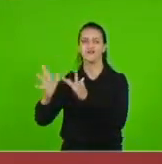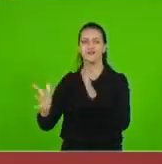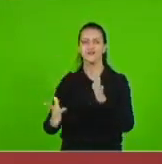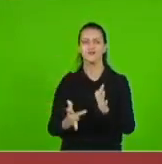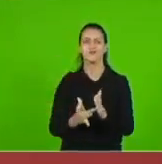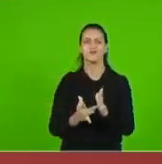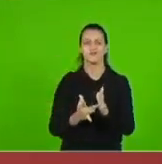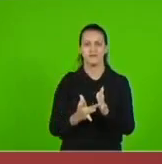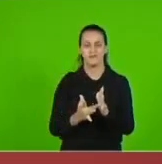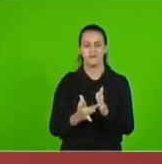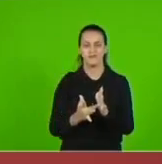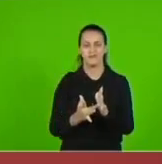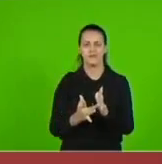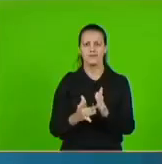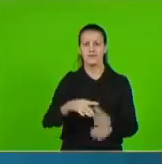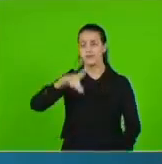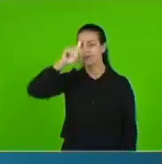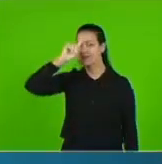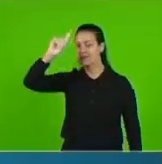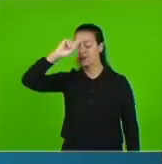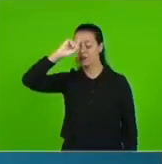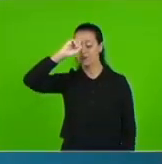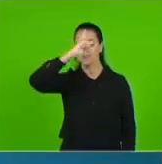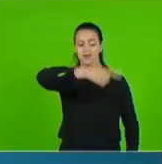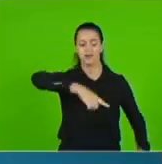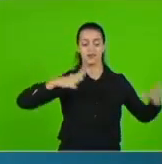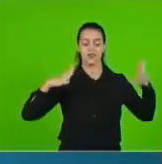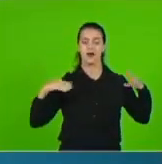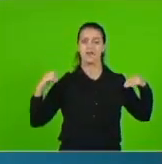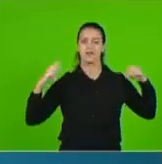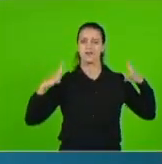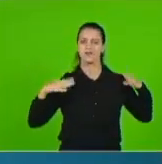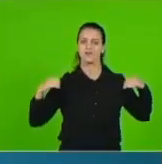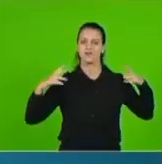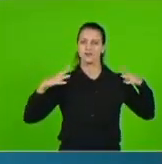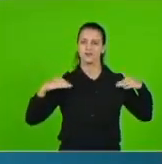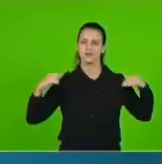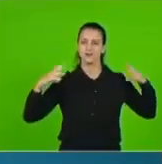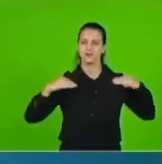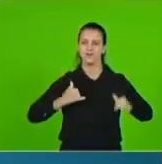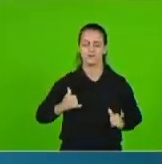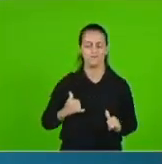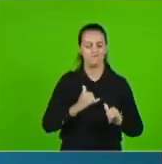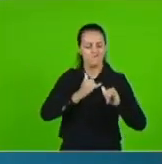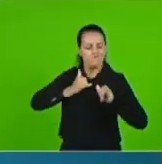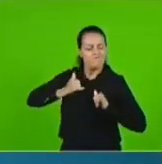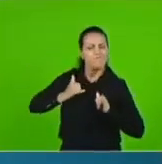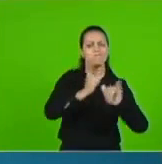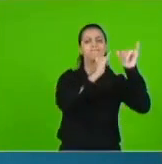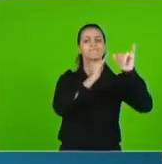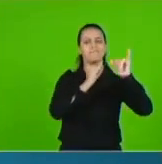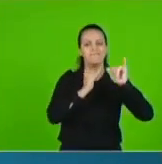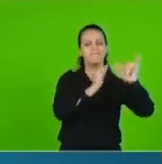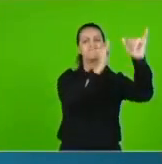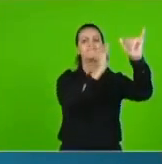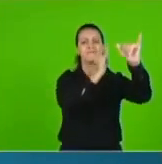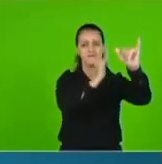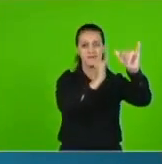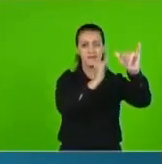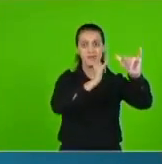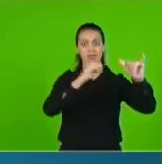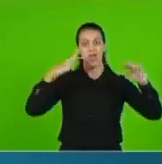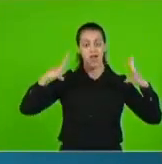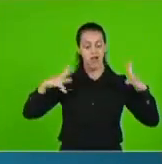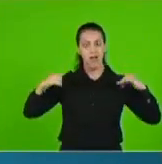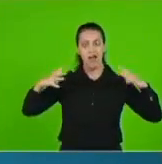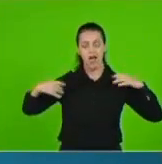Lord Jesus, and he will send his angels with great sound of trumpet,